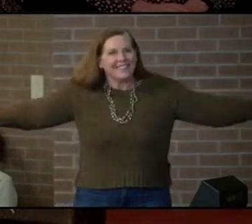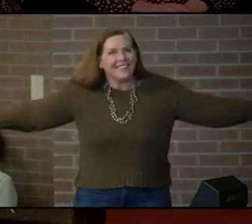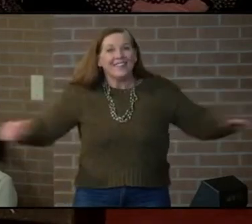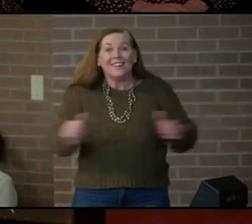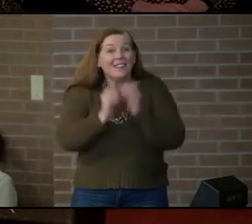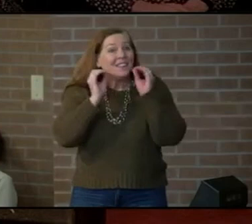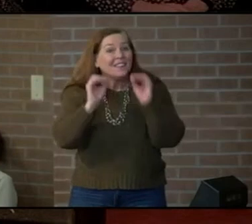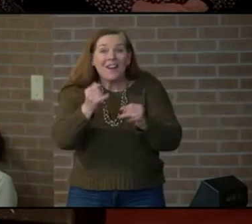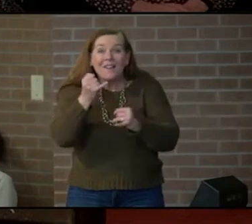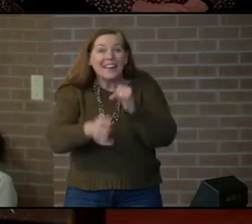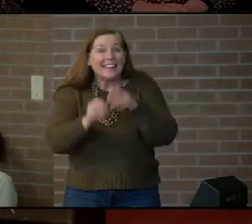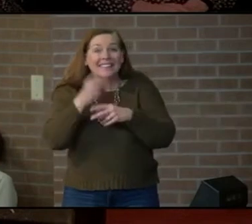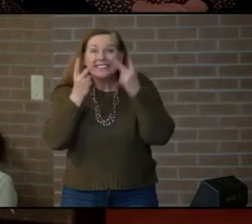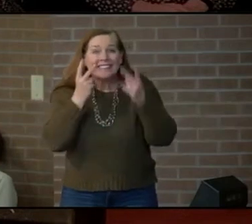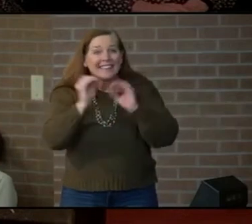no end in sight.